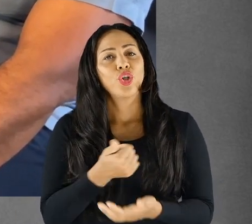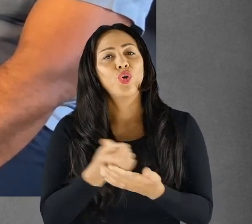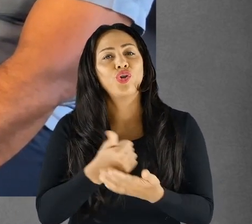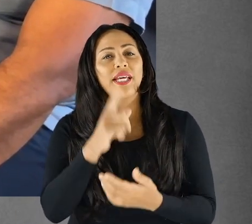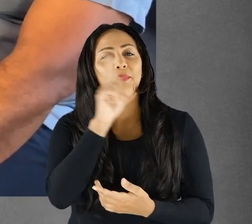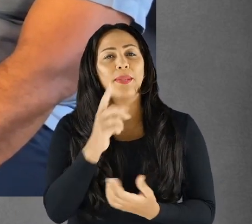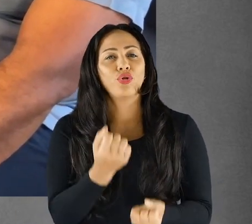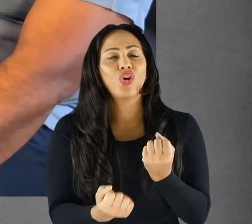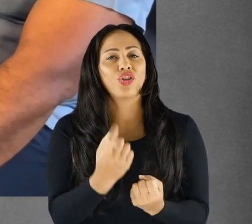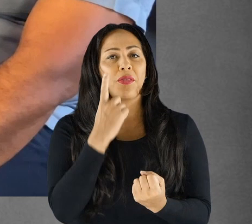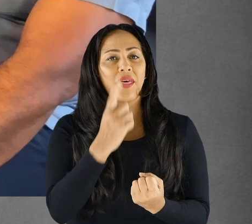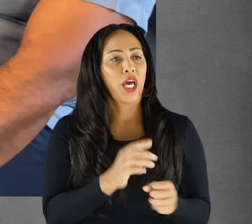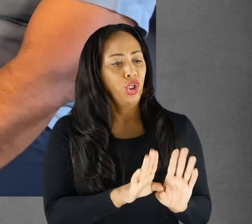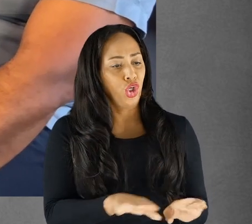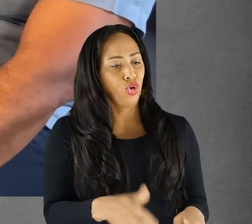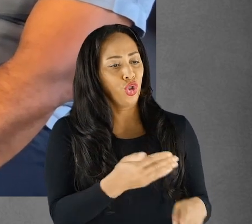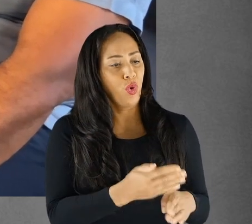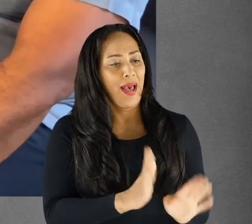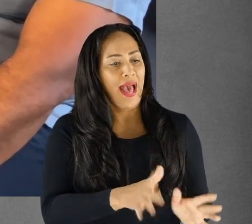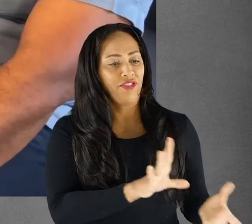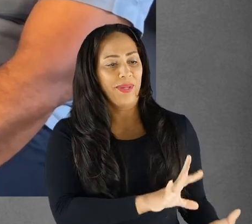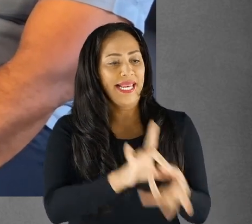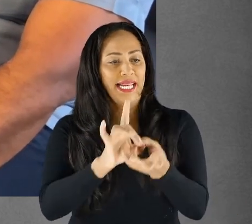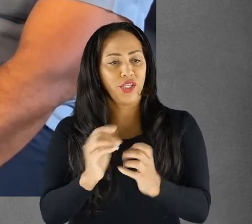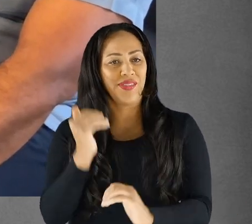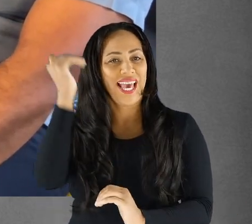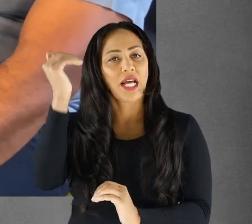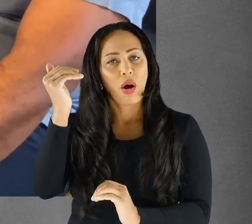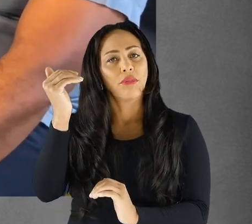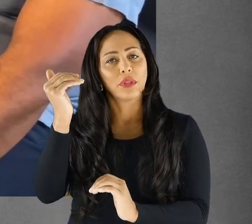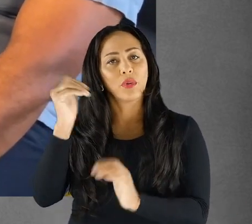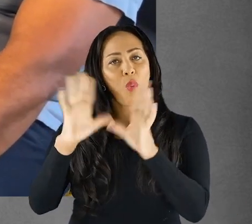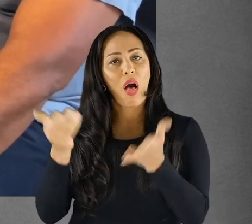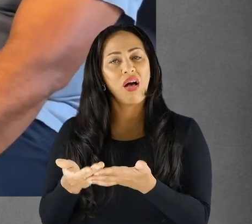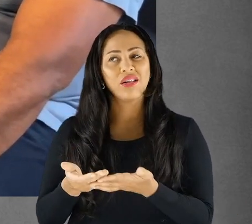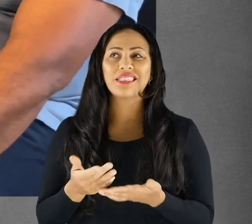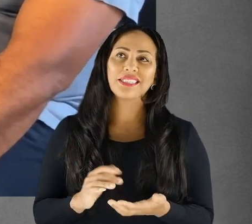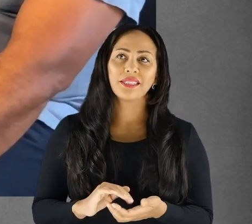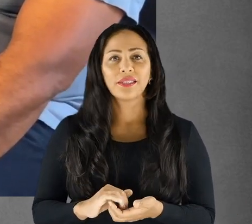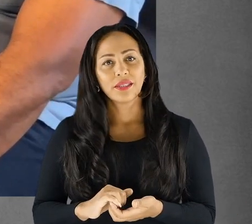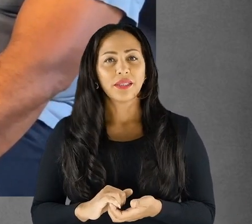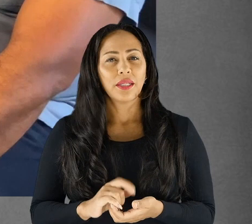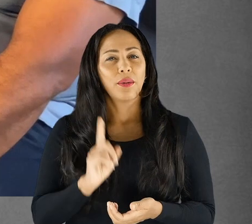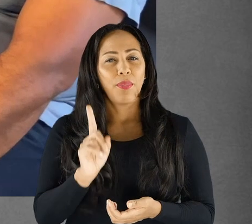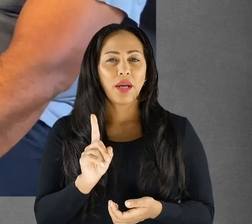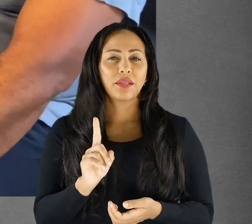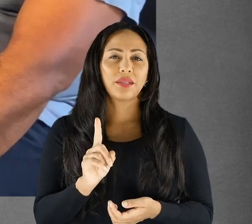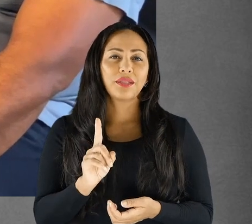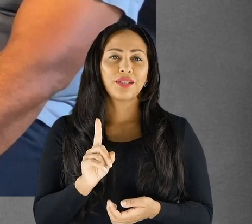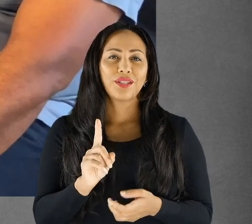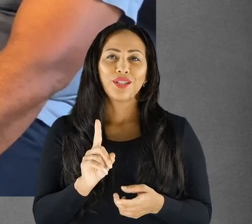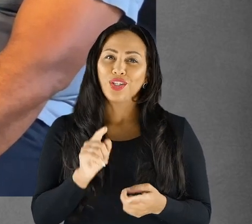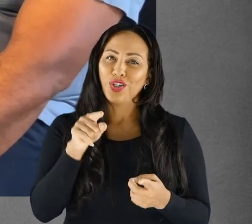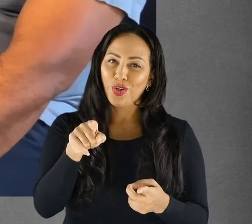normally people think children's work should be referential to the adult world, and this wasn't. This was much more about. It wasn't, but it